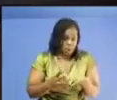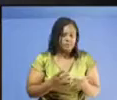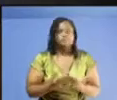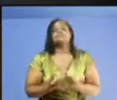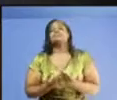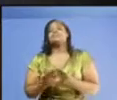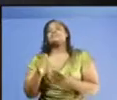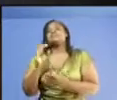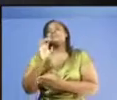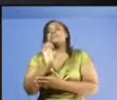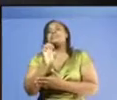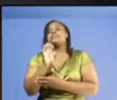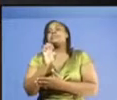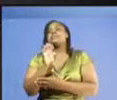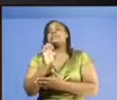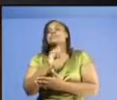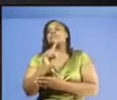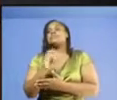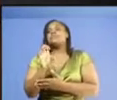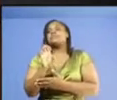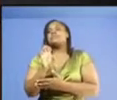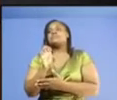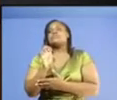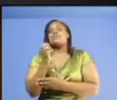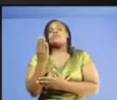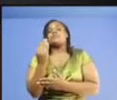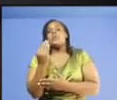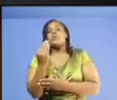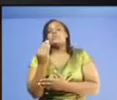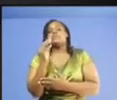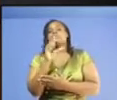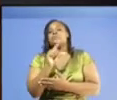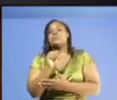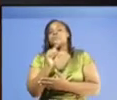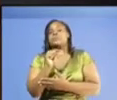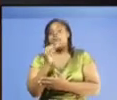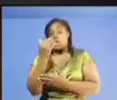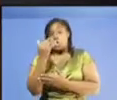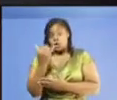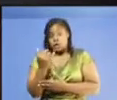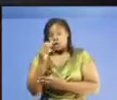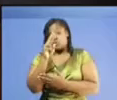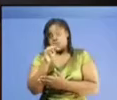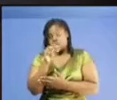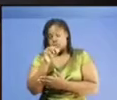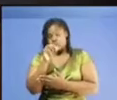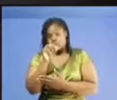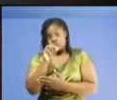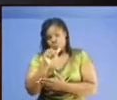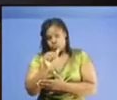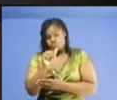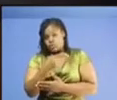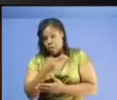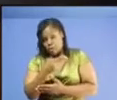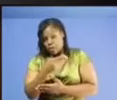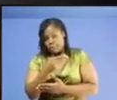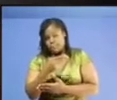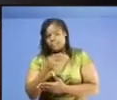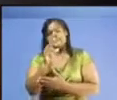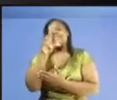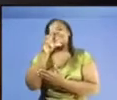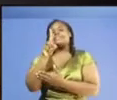Ezekiel 14:20. Though Noah, Daniel, and